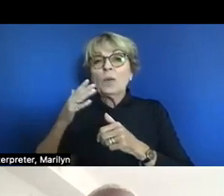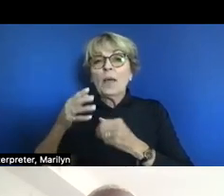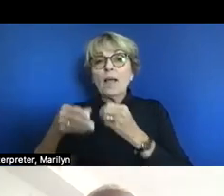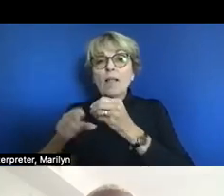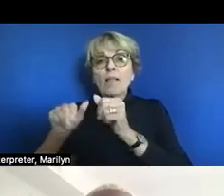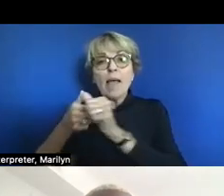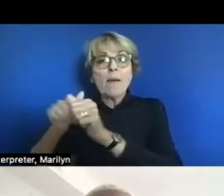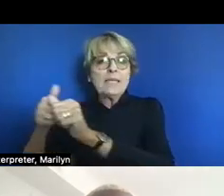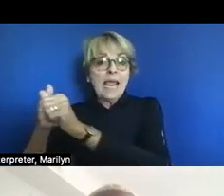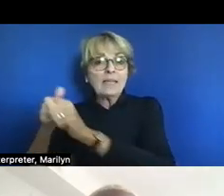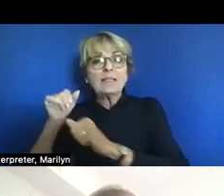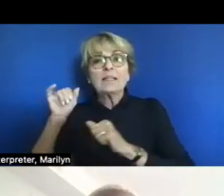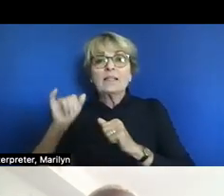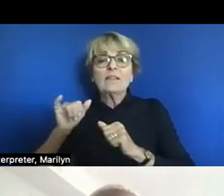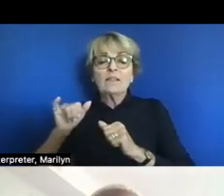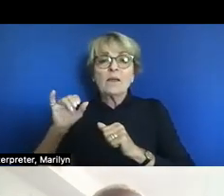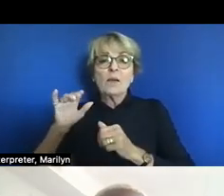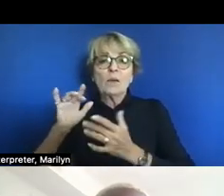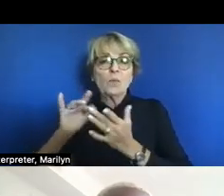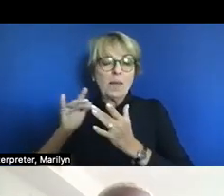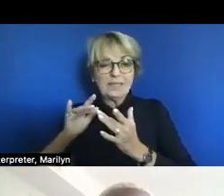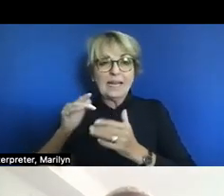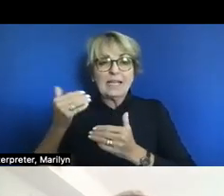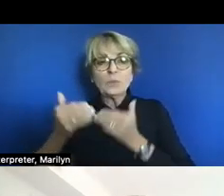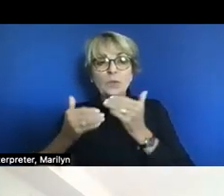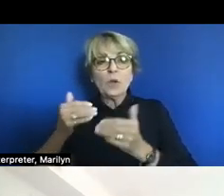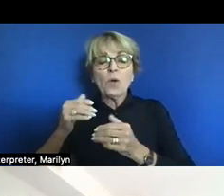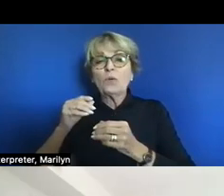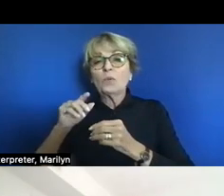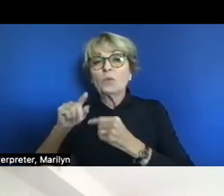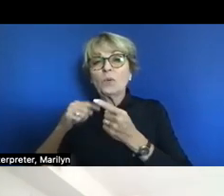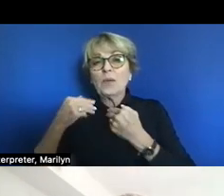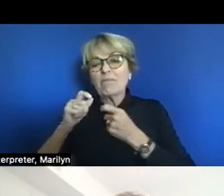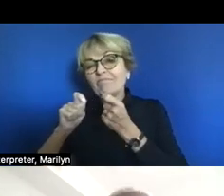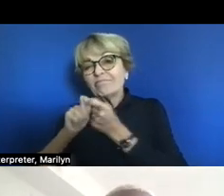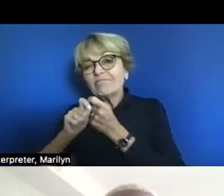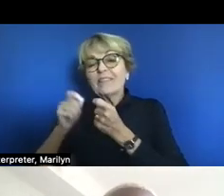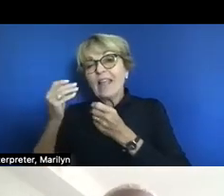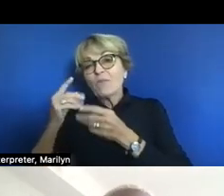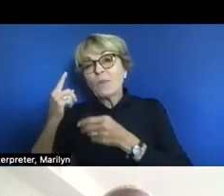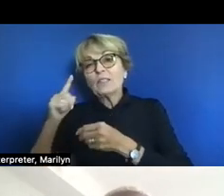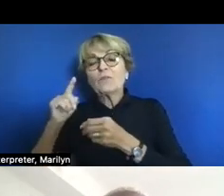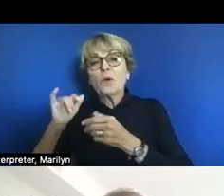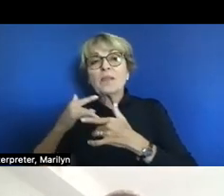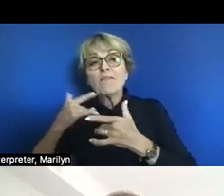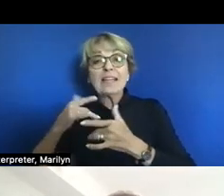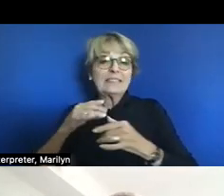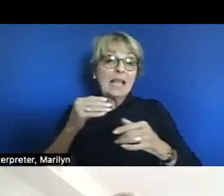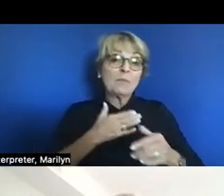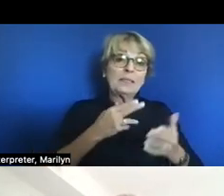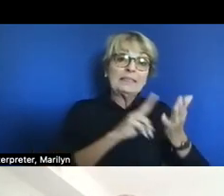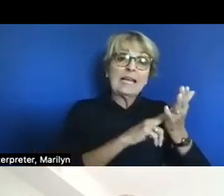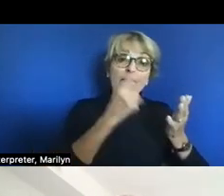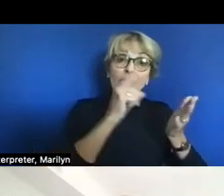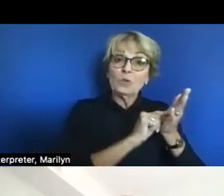go with all of the information, concrete information around times for all of the events. And please sign up for our newsletter if you can. That will also be